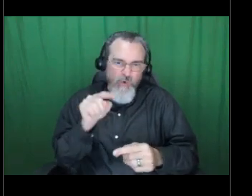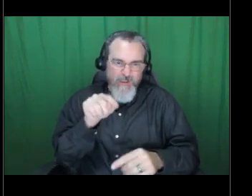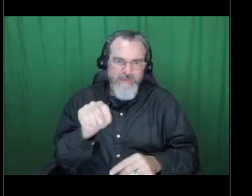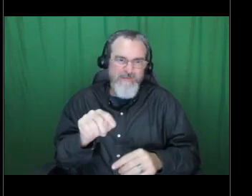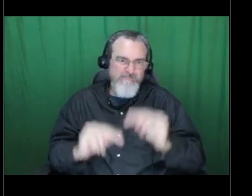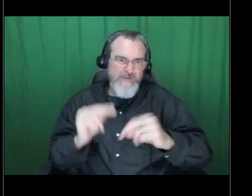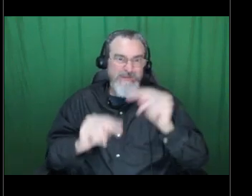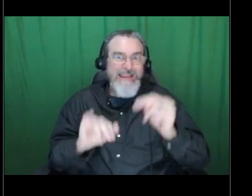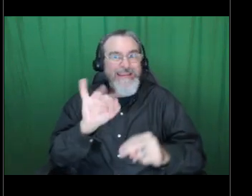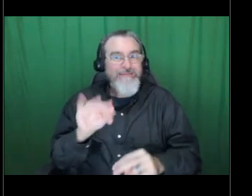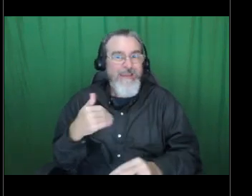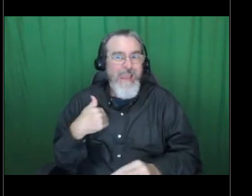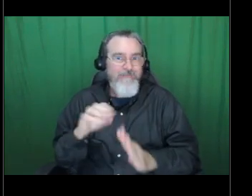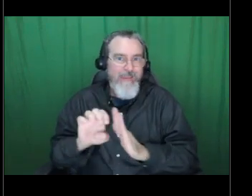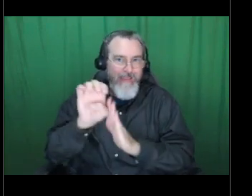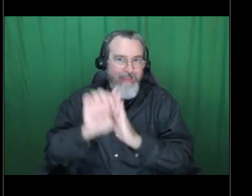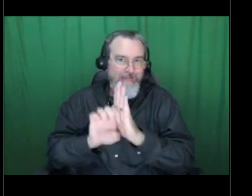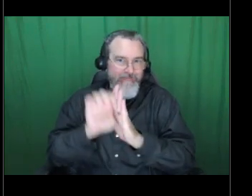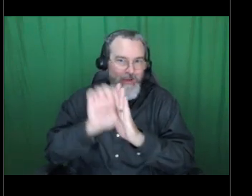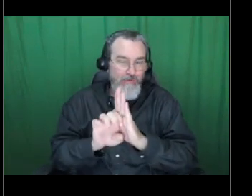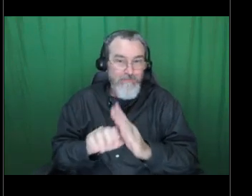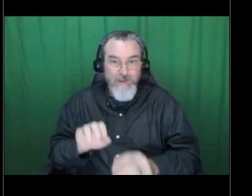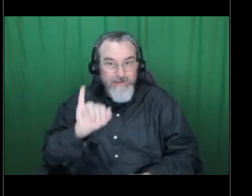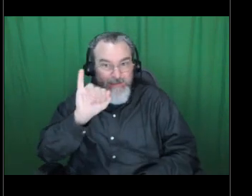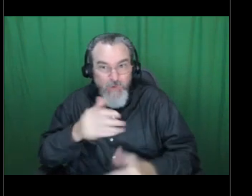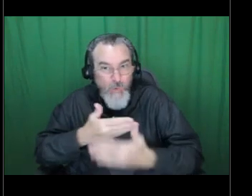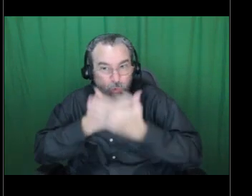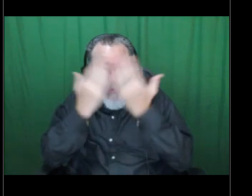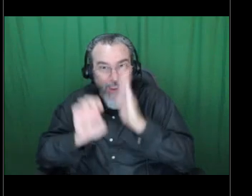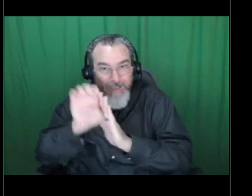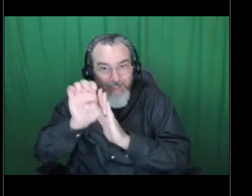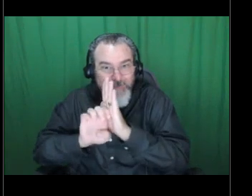in non-elevator buildings.